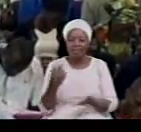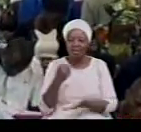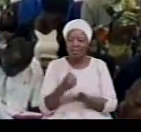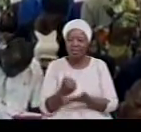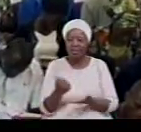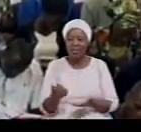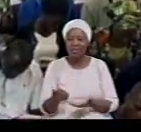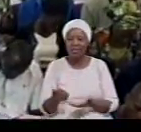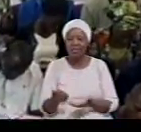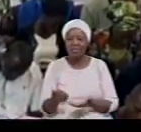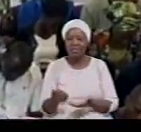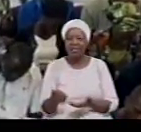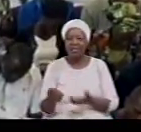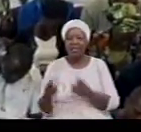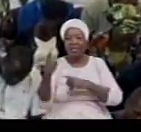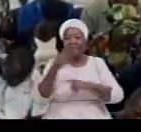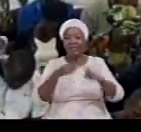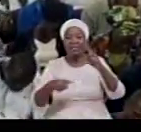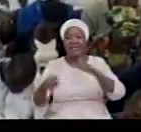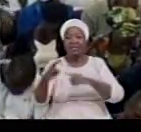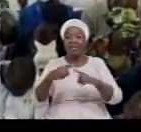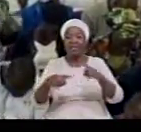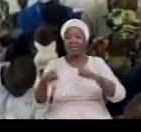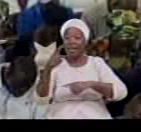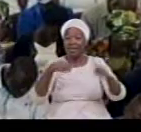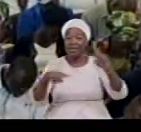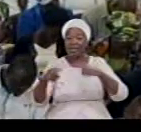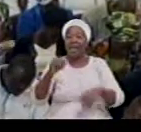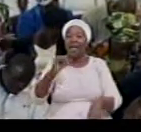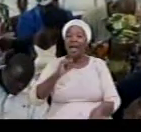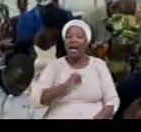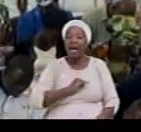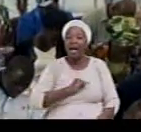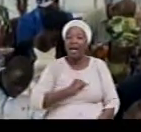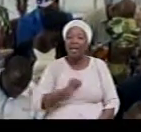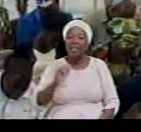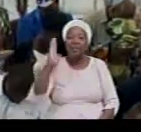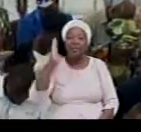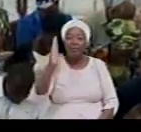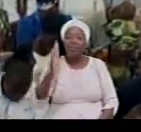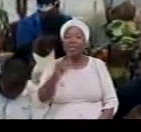I will not say, I am sick.